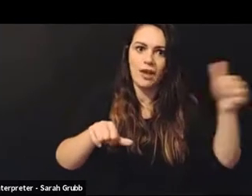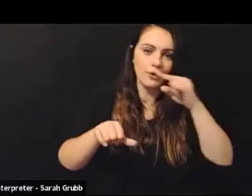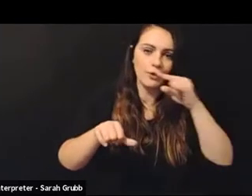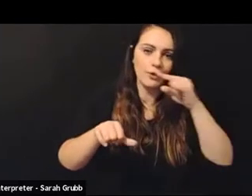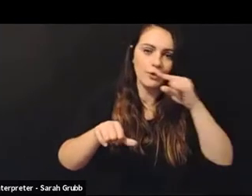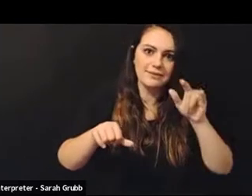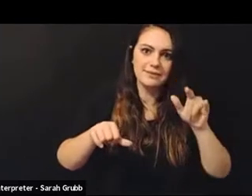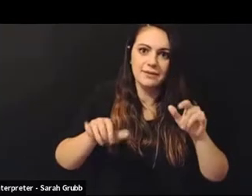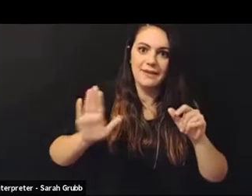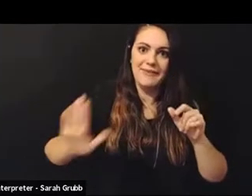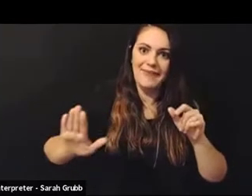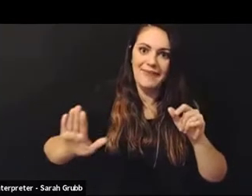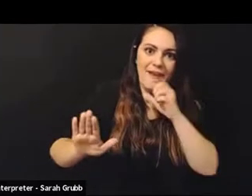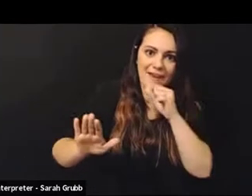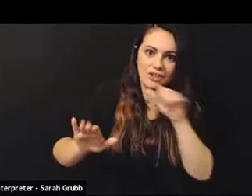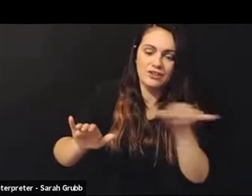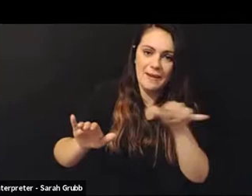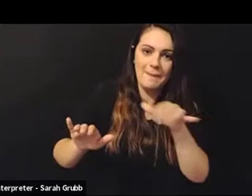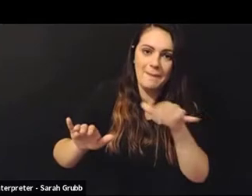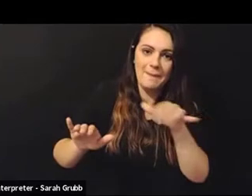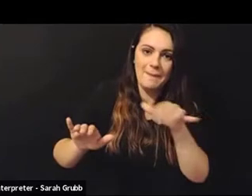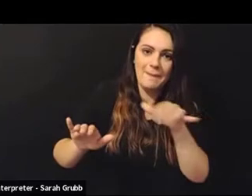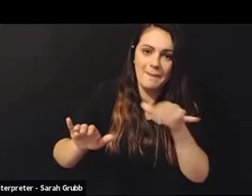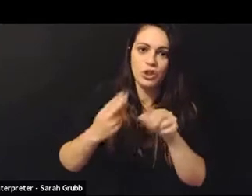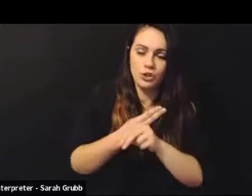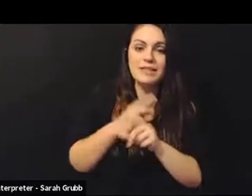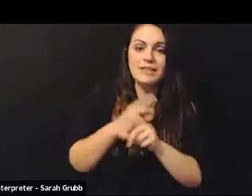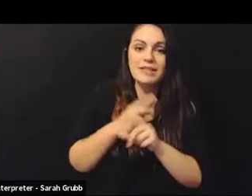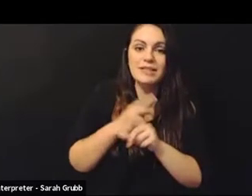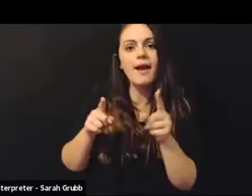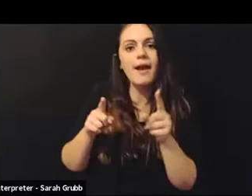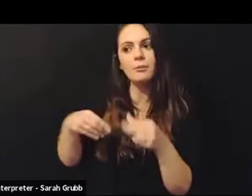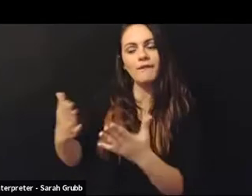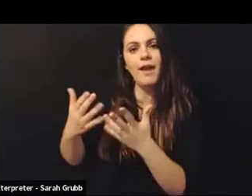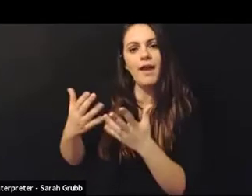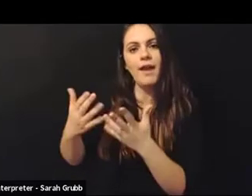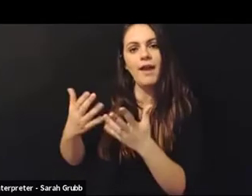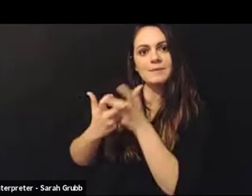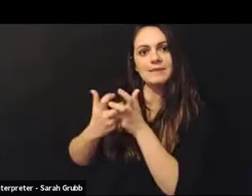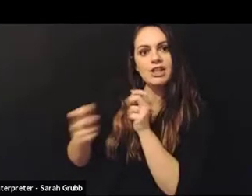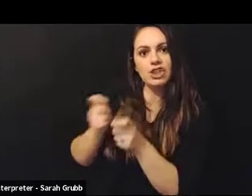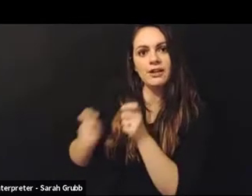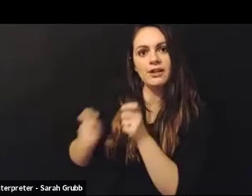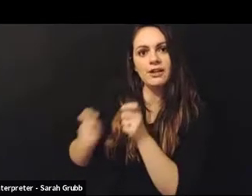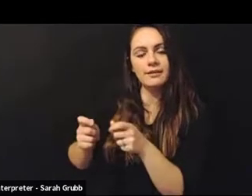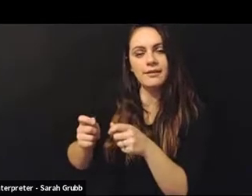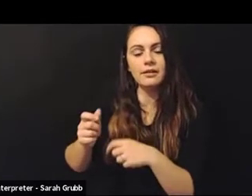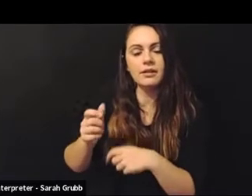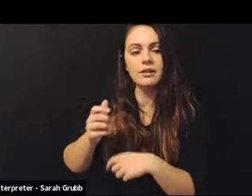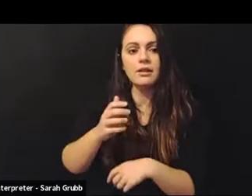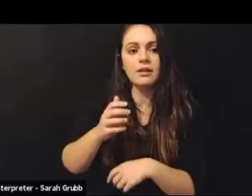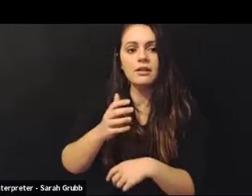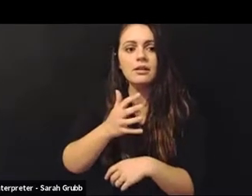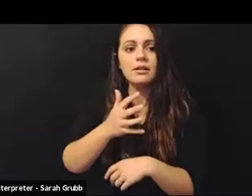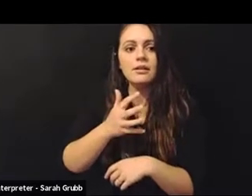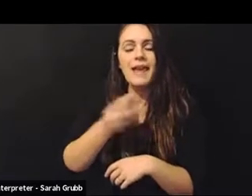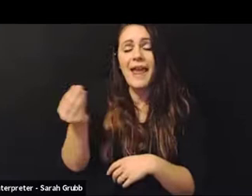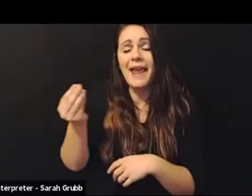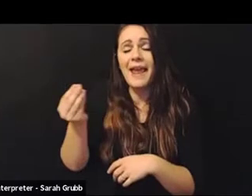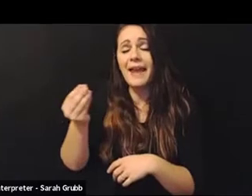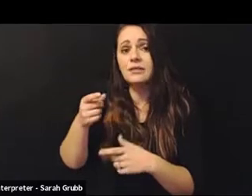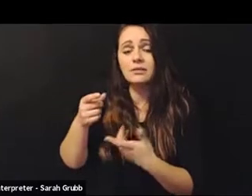own life, and looking for all those opportunities to teach concepts, whether it's